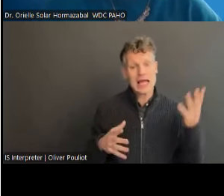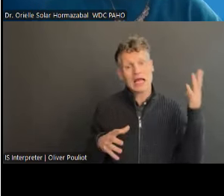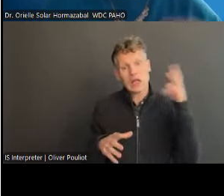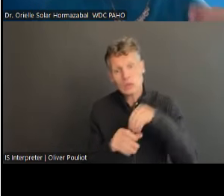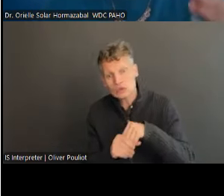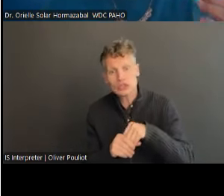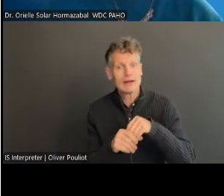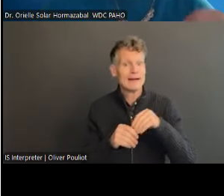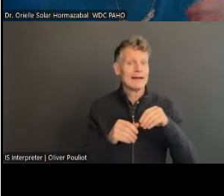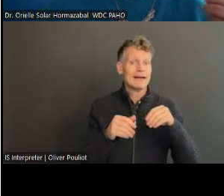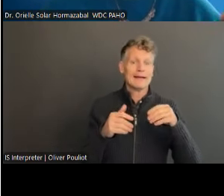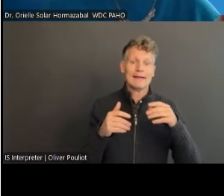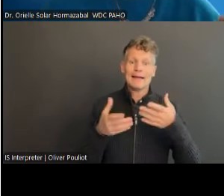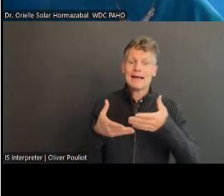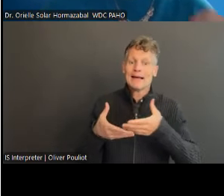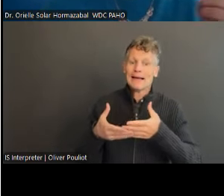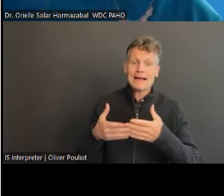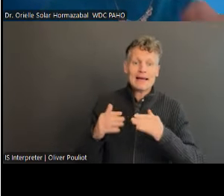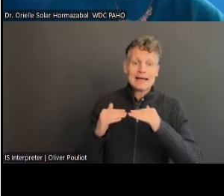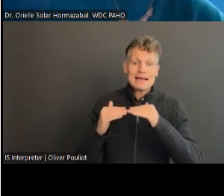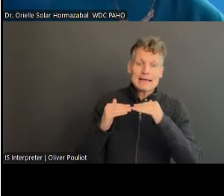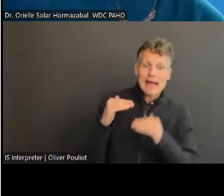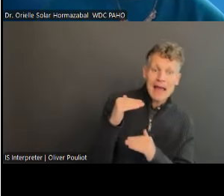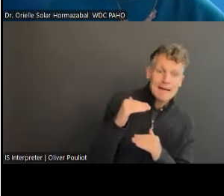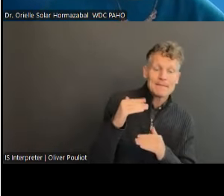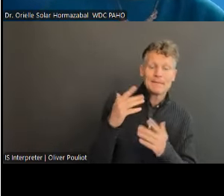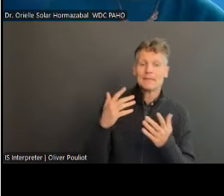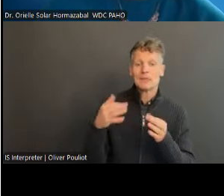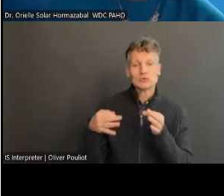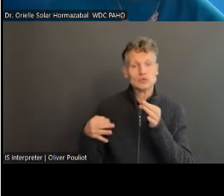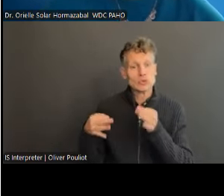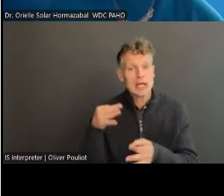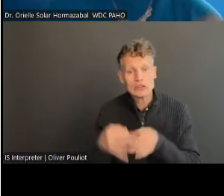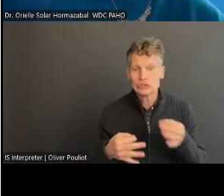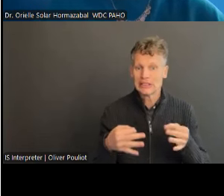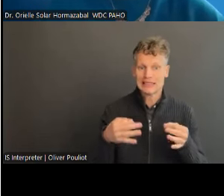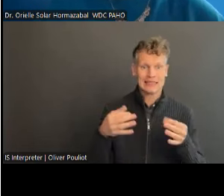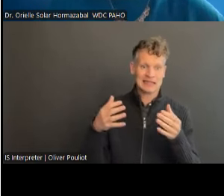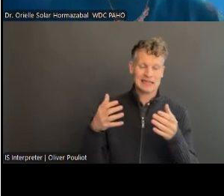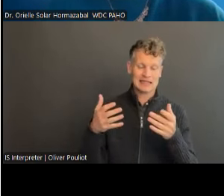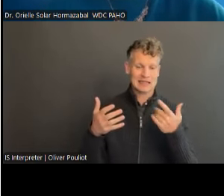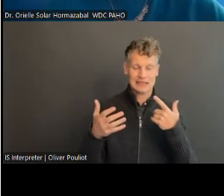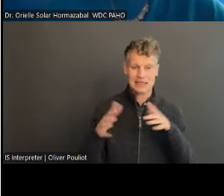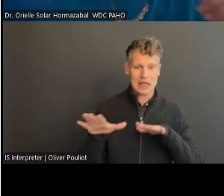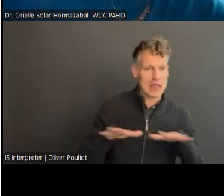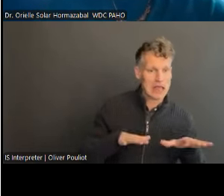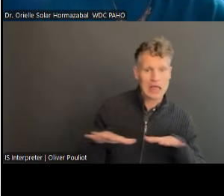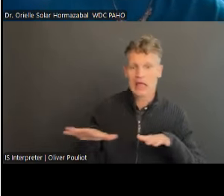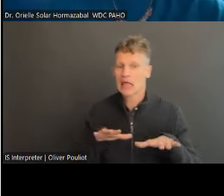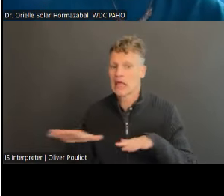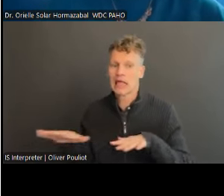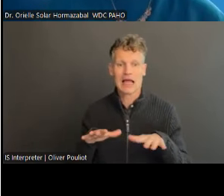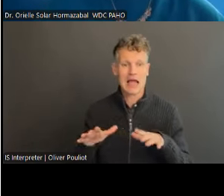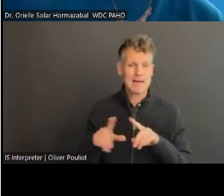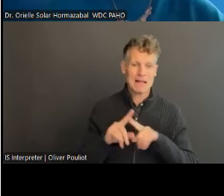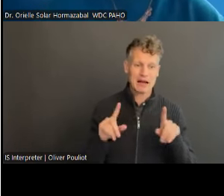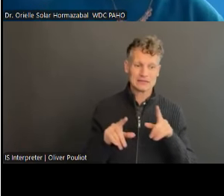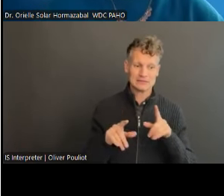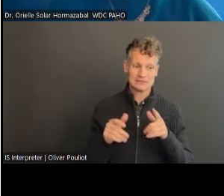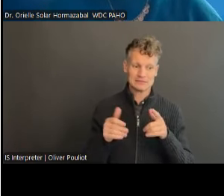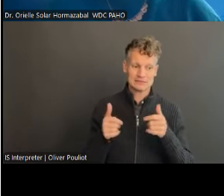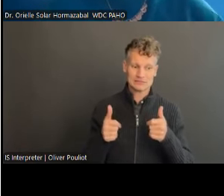exist, and to plan on the strategies. But it is centered on how, not just to know how, the magnitude